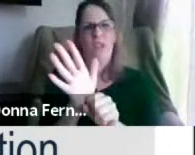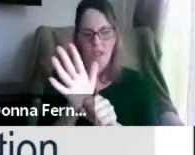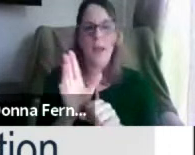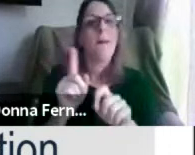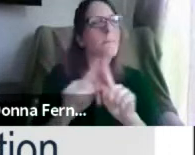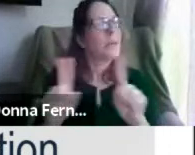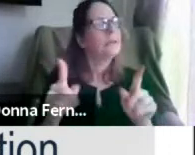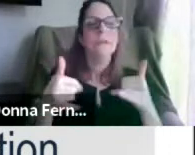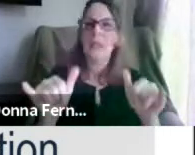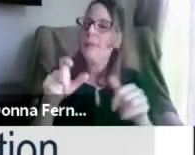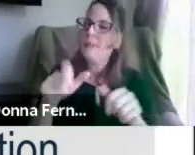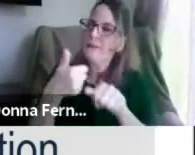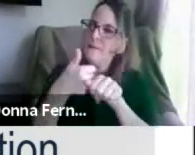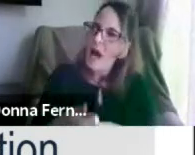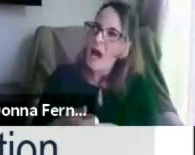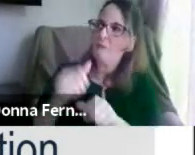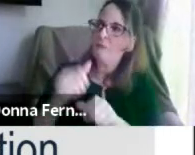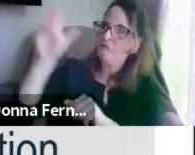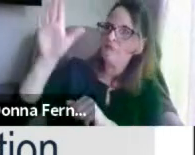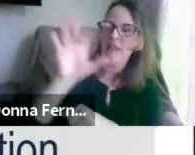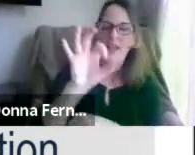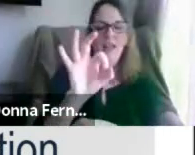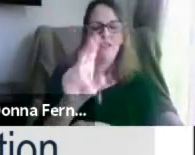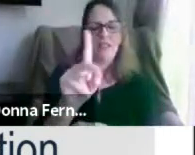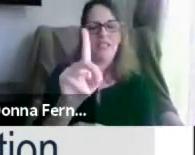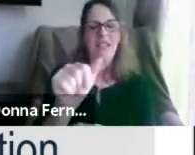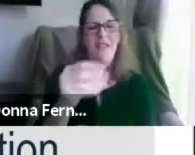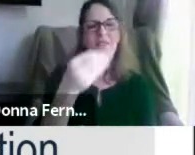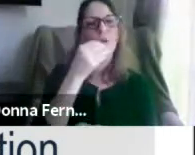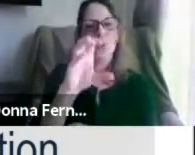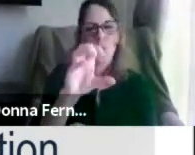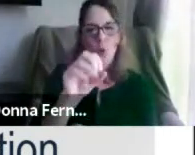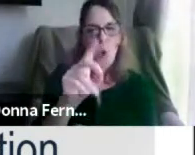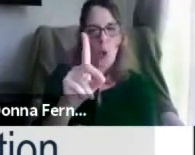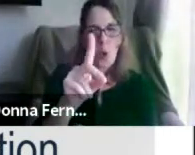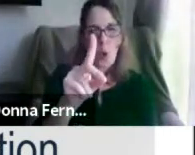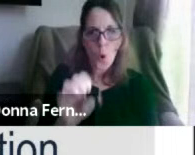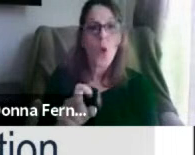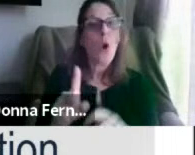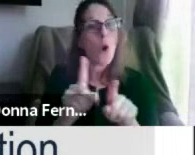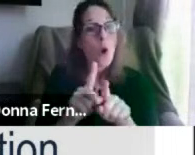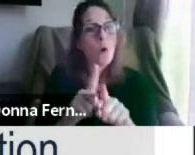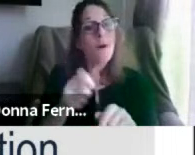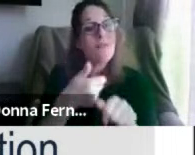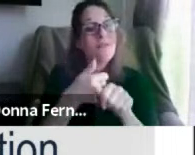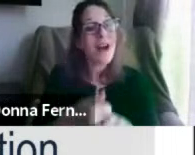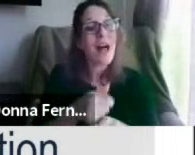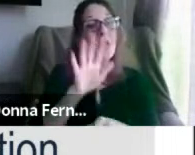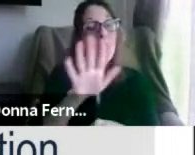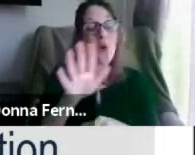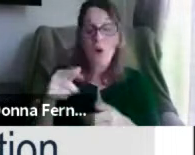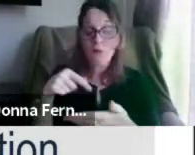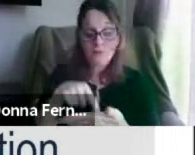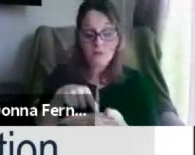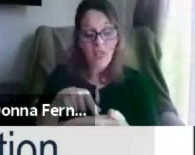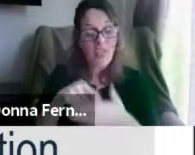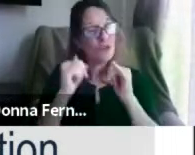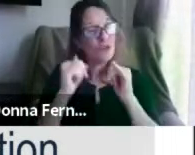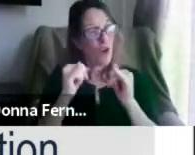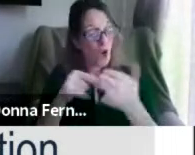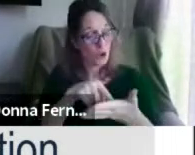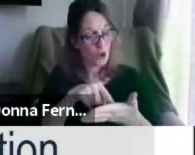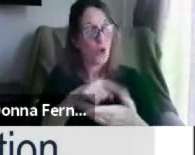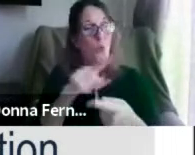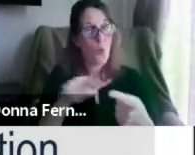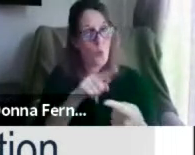they still must adhere to the FDA food code. Additionally, you must follow your manufacturer's instructions when you are